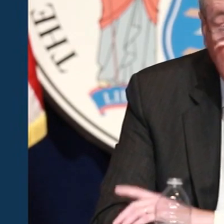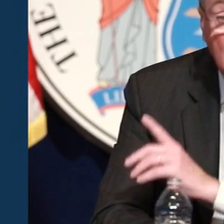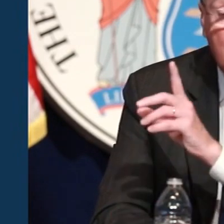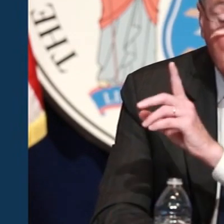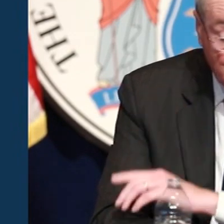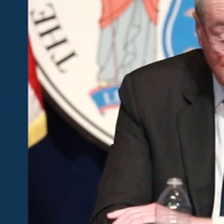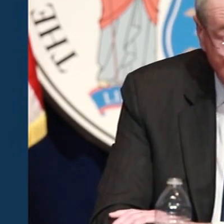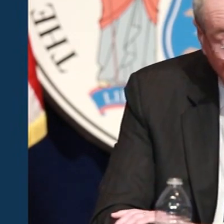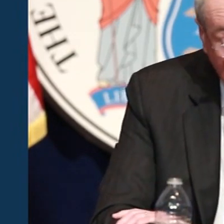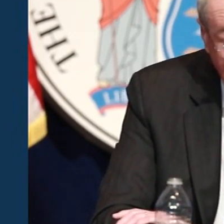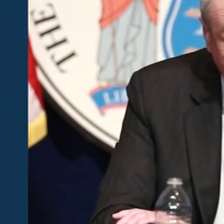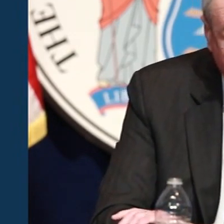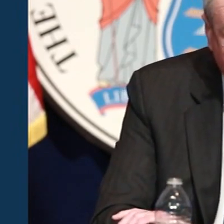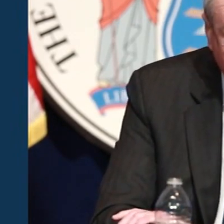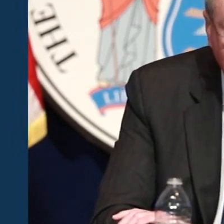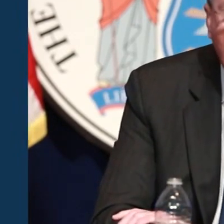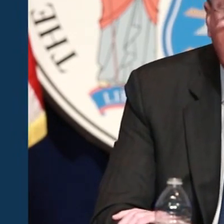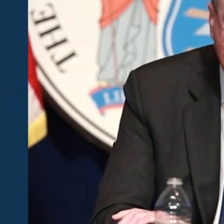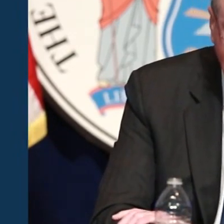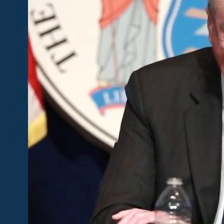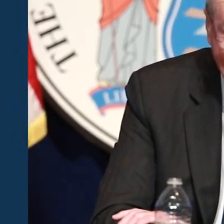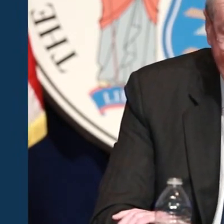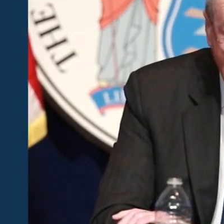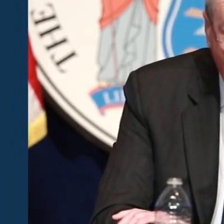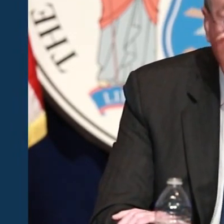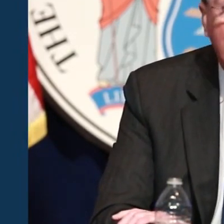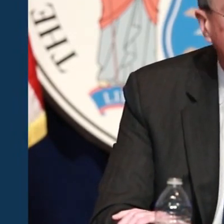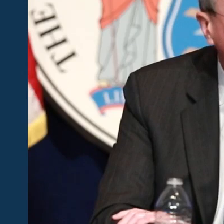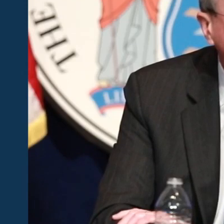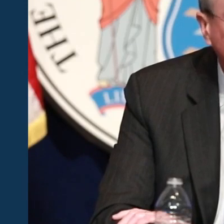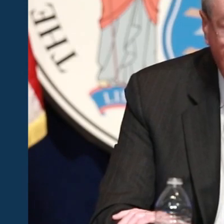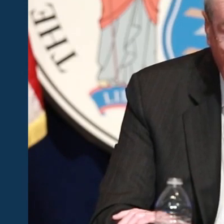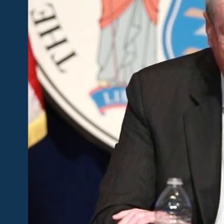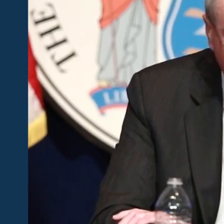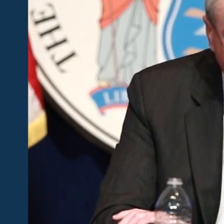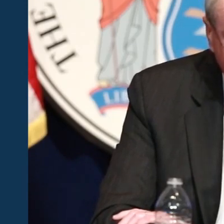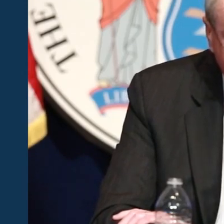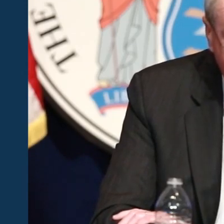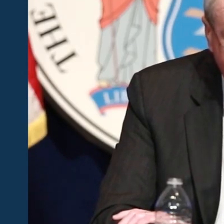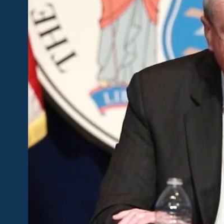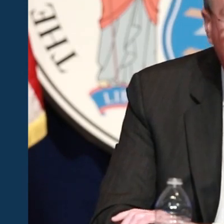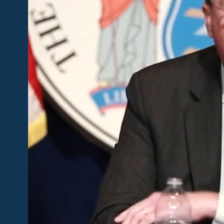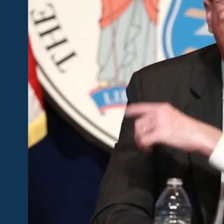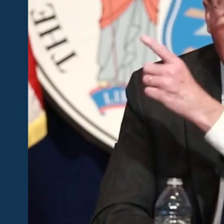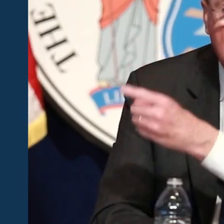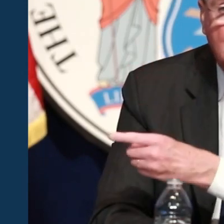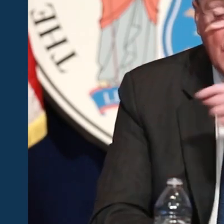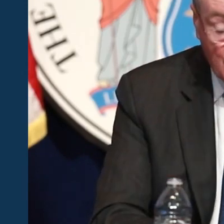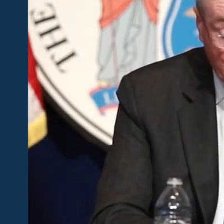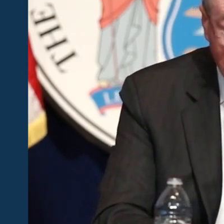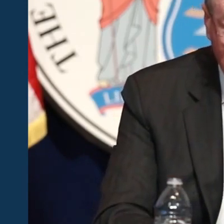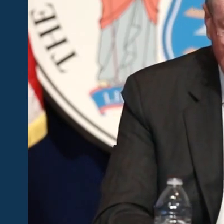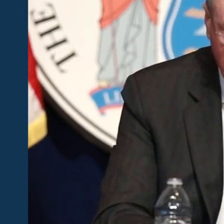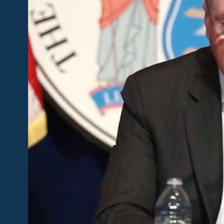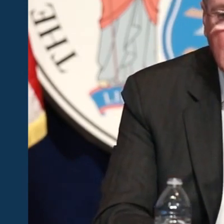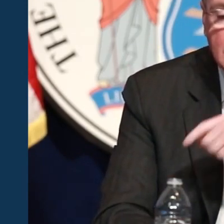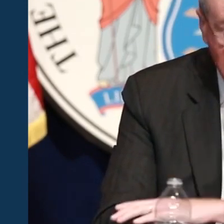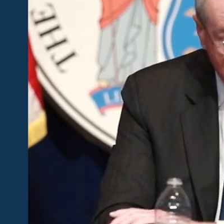for both visitors and health workers to open today. Weather permitting, it will open 8 a.m. on Wednesday for